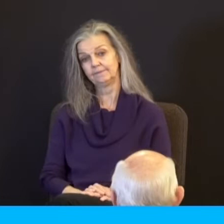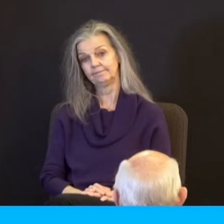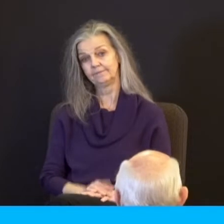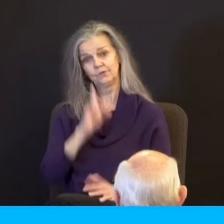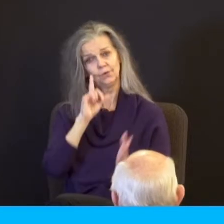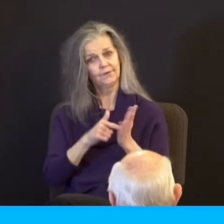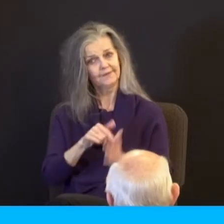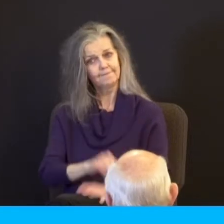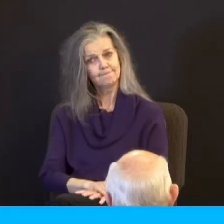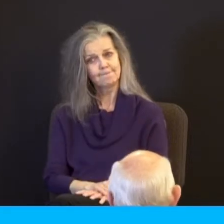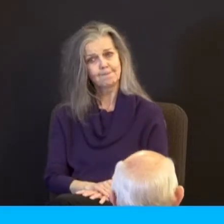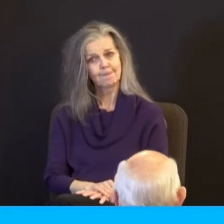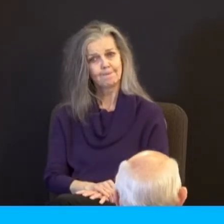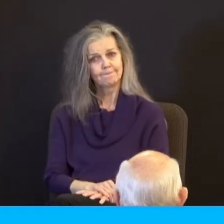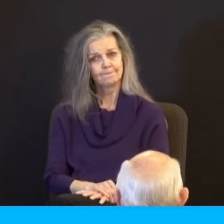that?